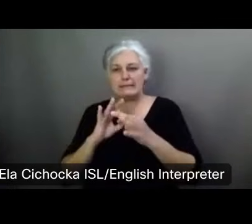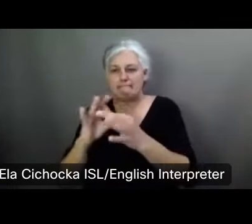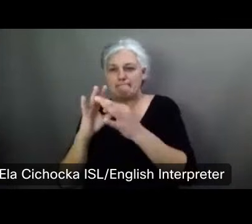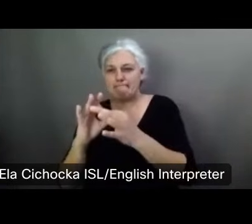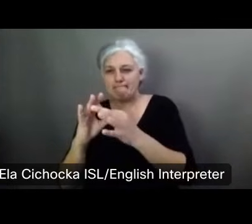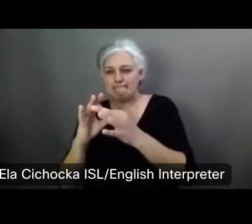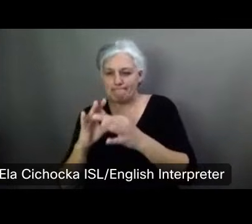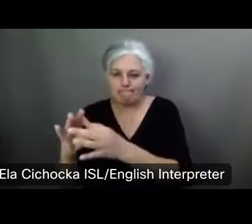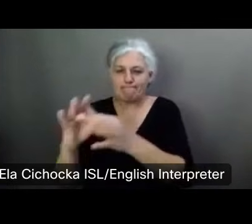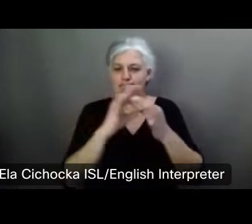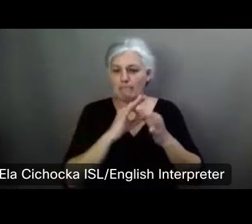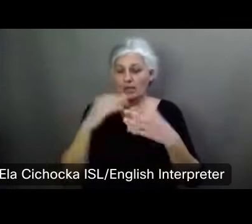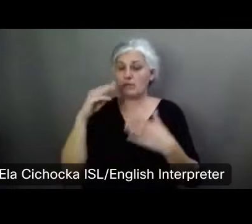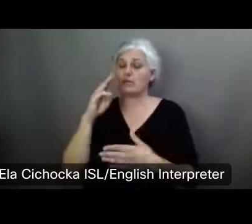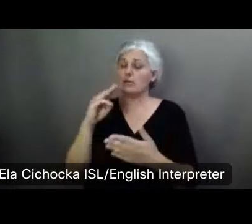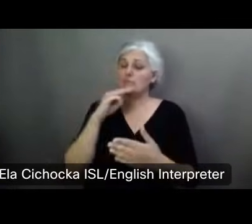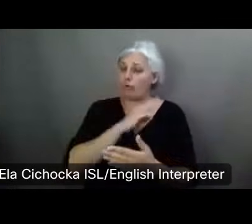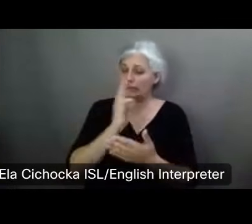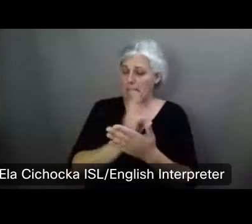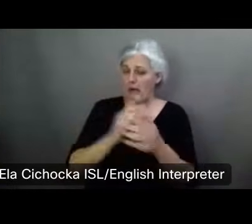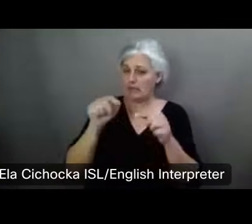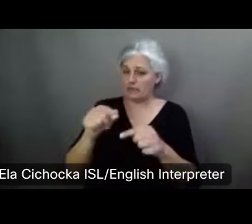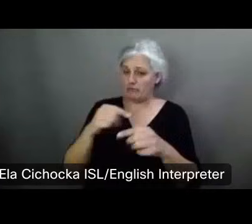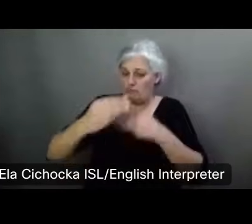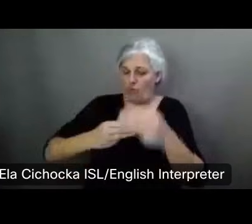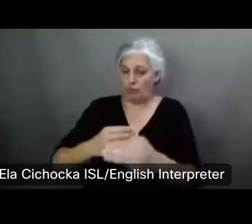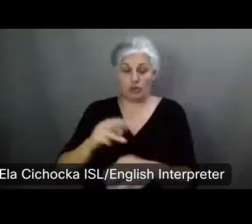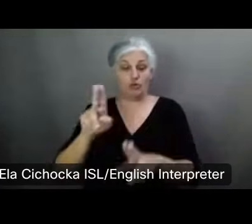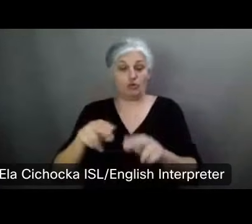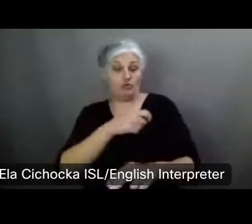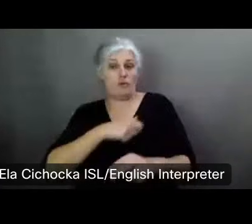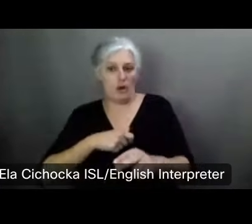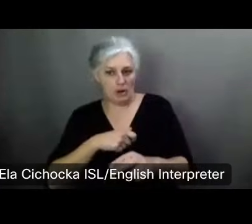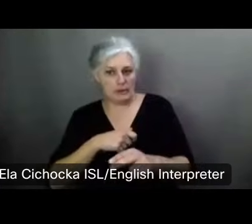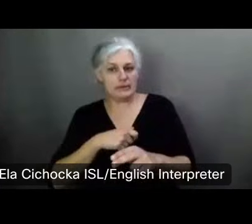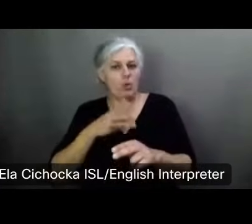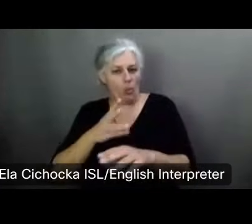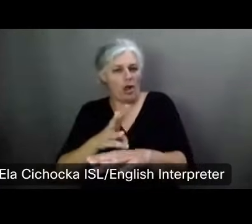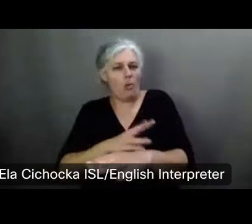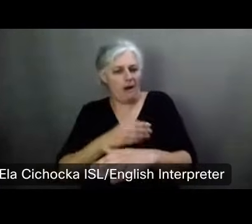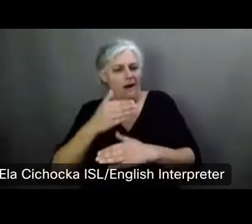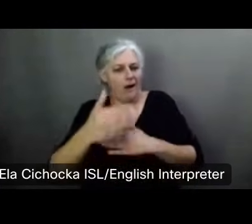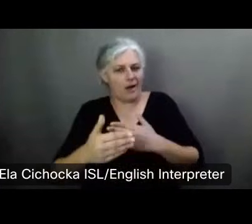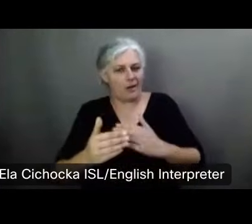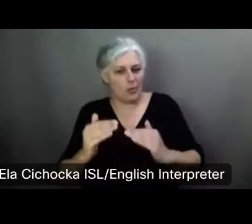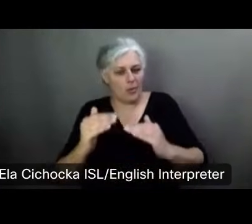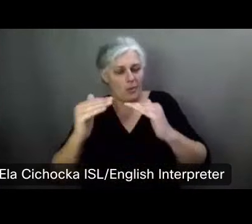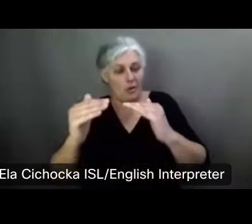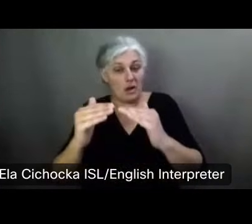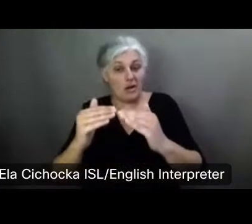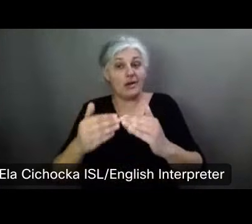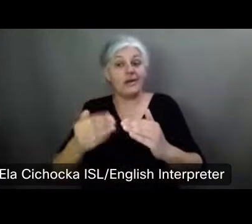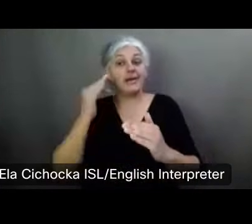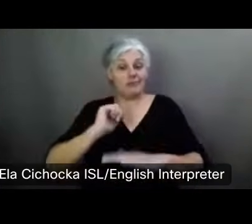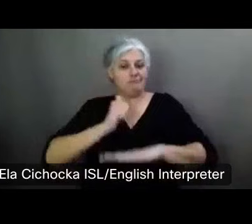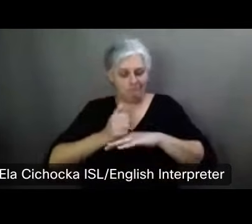is just massively important. And I think it's a new role. It's going to take a while to bed in. But I think when it gets up and running,